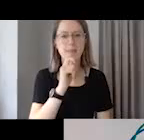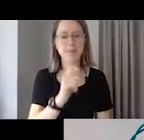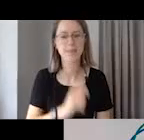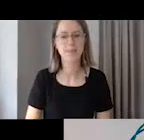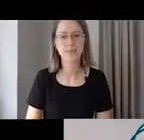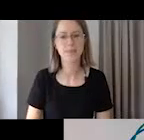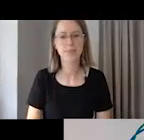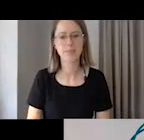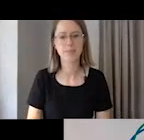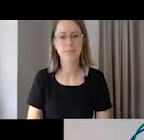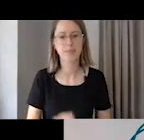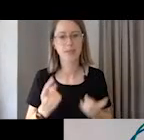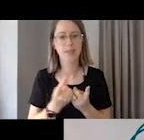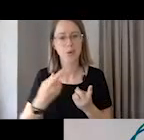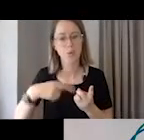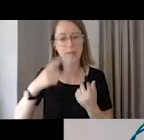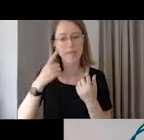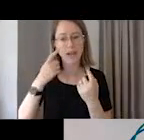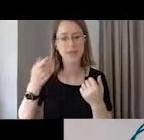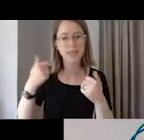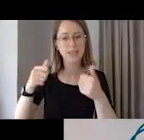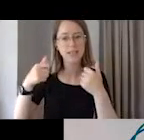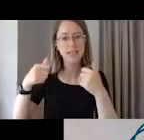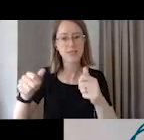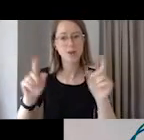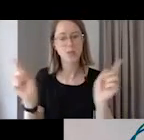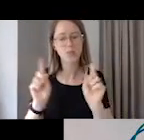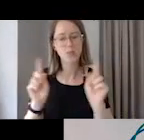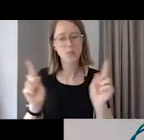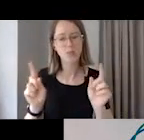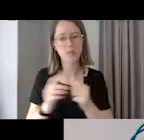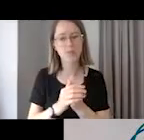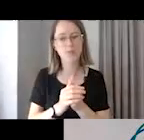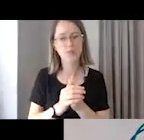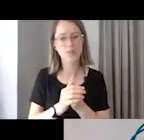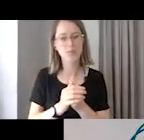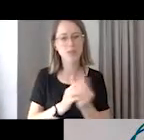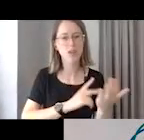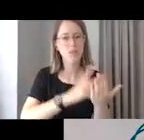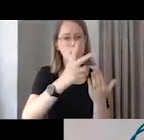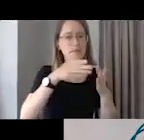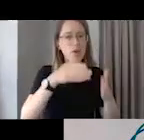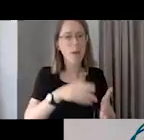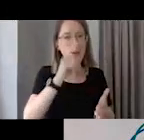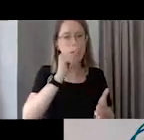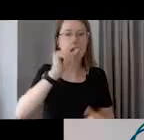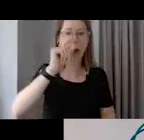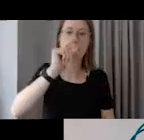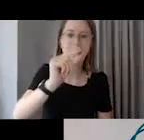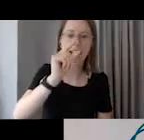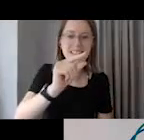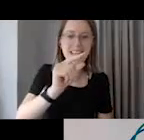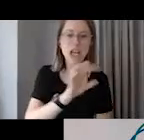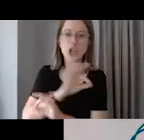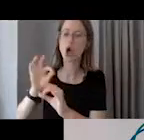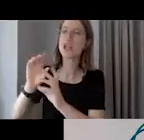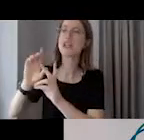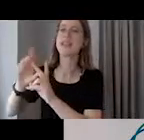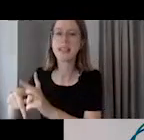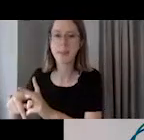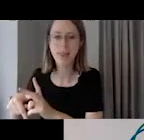ones that we've found have been successful is where the programs concentrate on people's ability rather than the